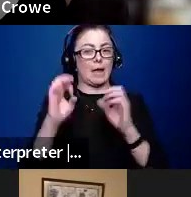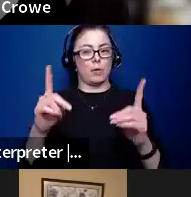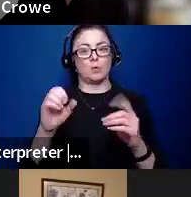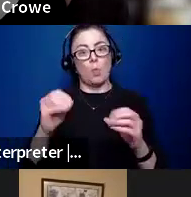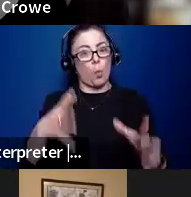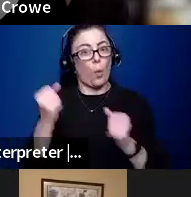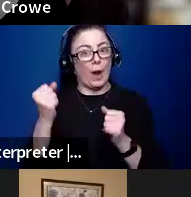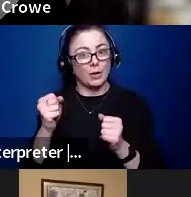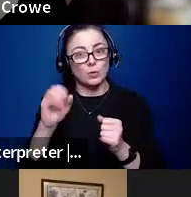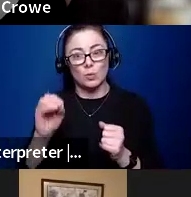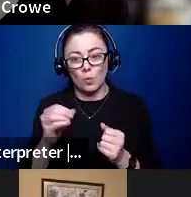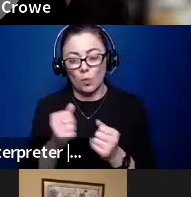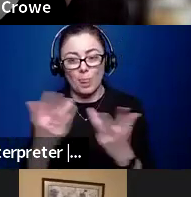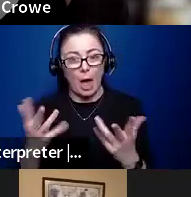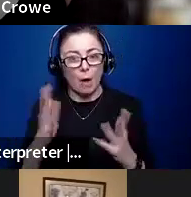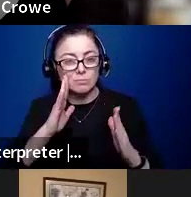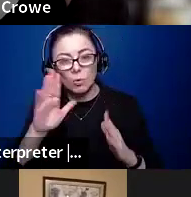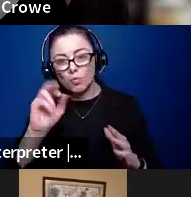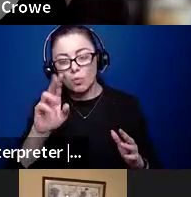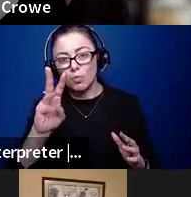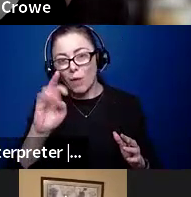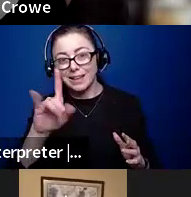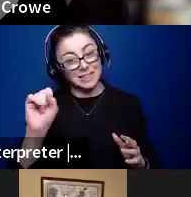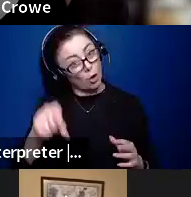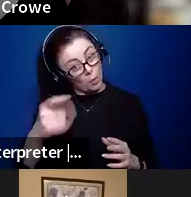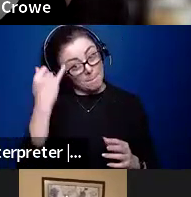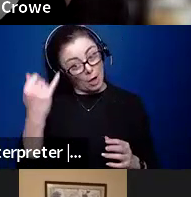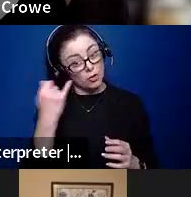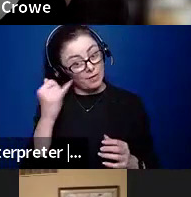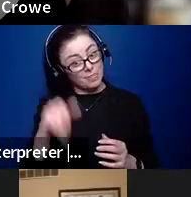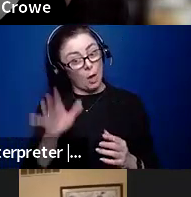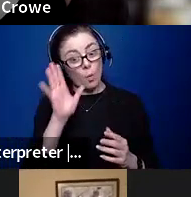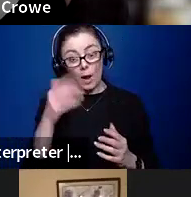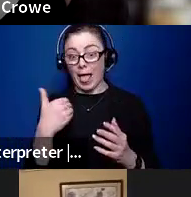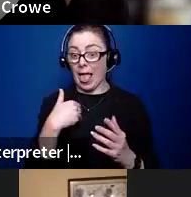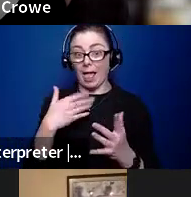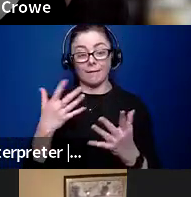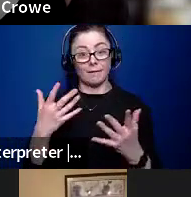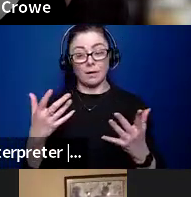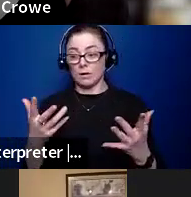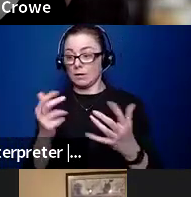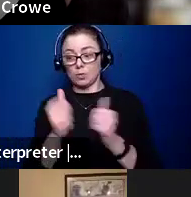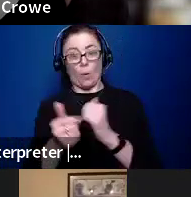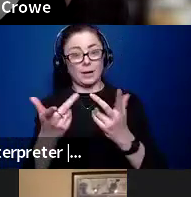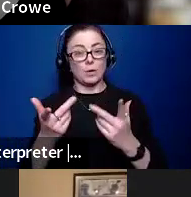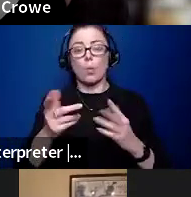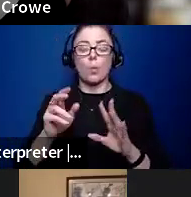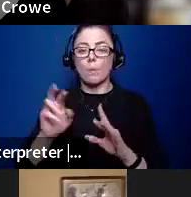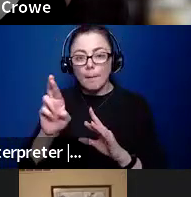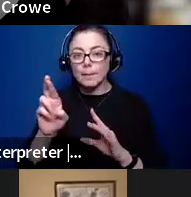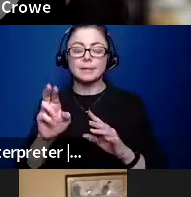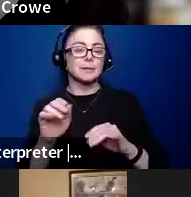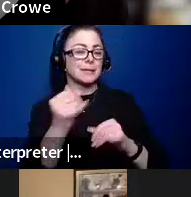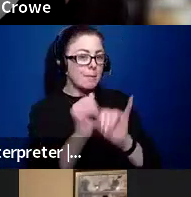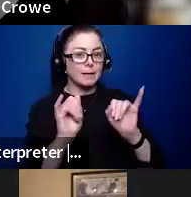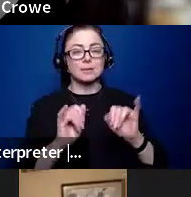you imagine what would have happened if this would have joined bipartisan there? This is not a political thing. I mean, Republicans, Independents, Democrats